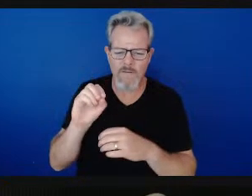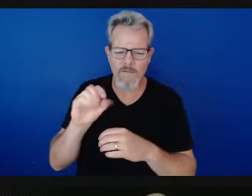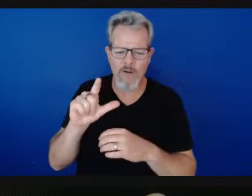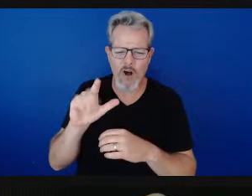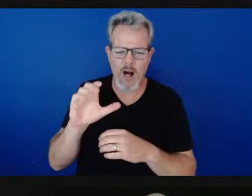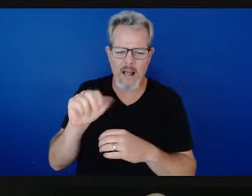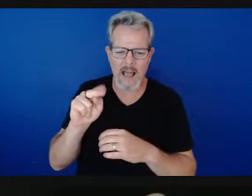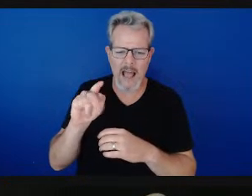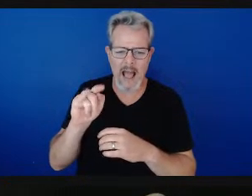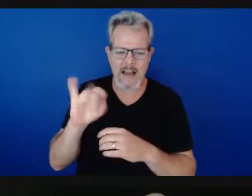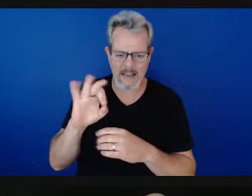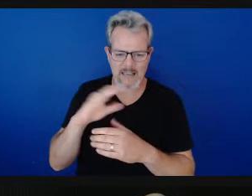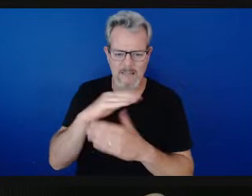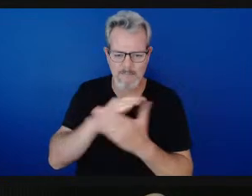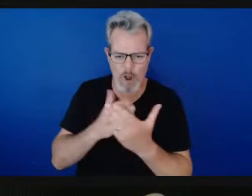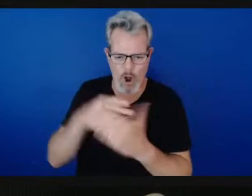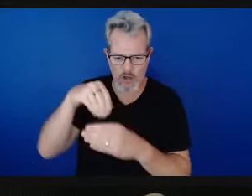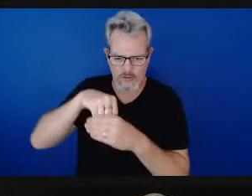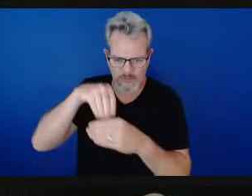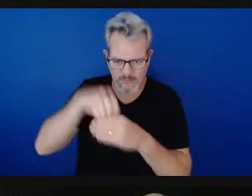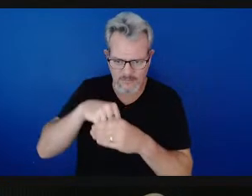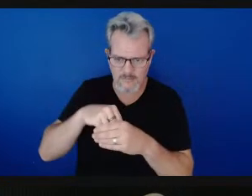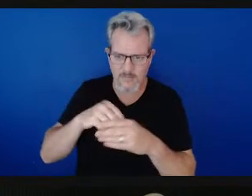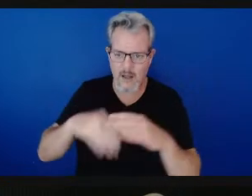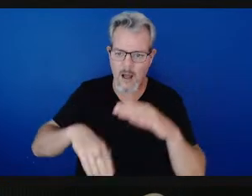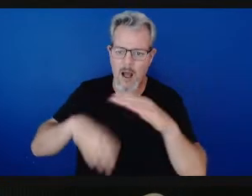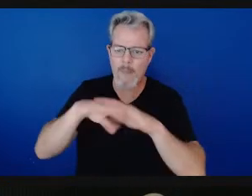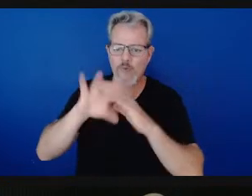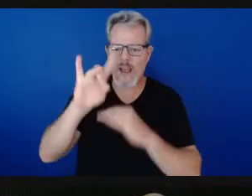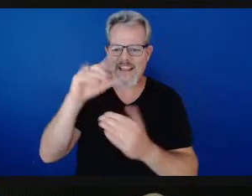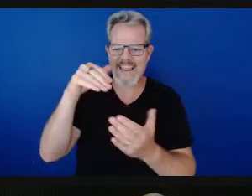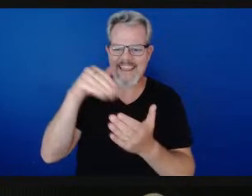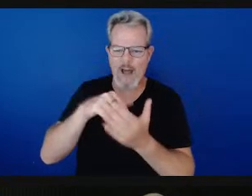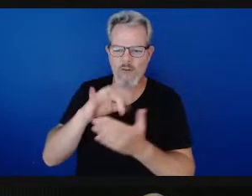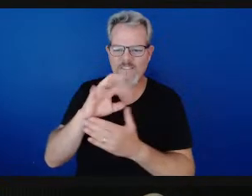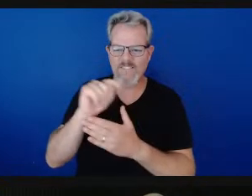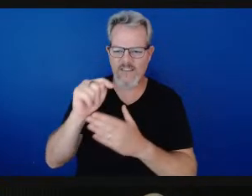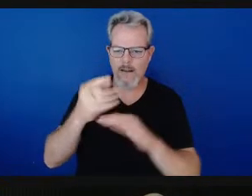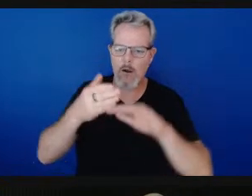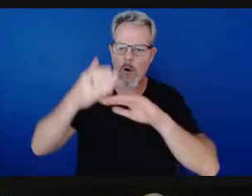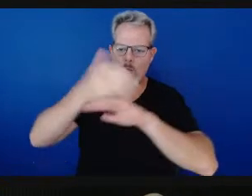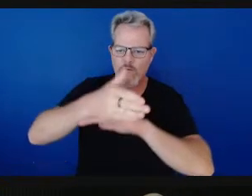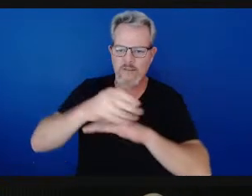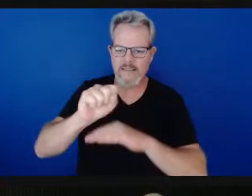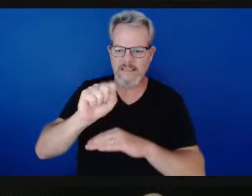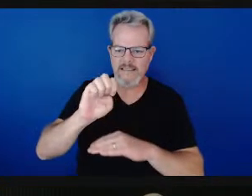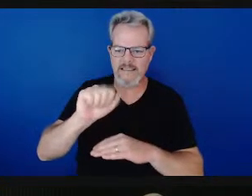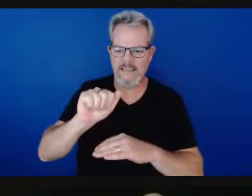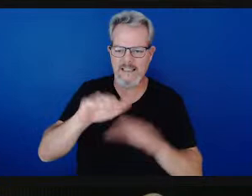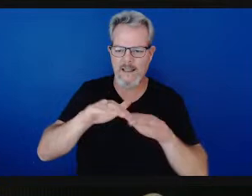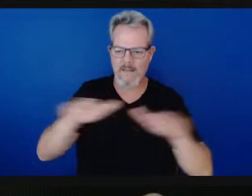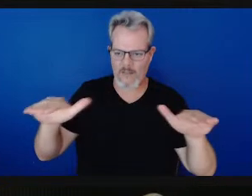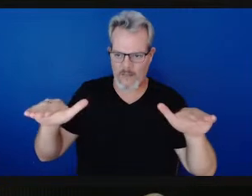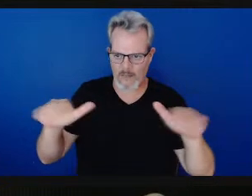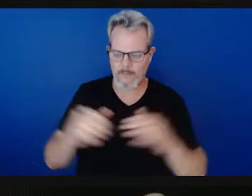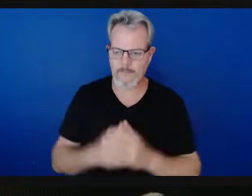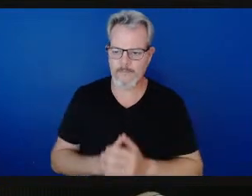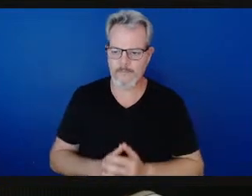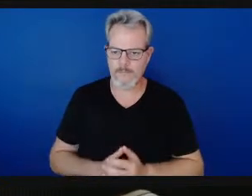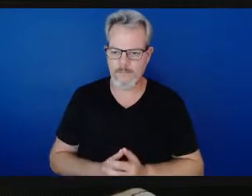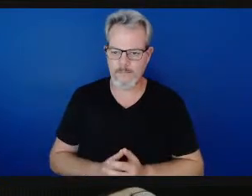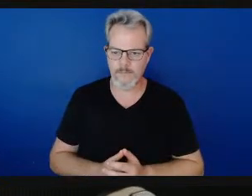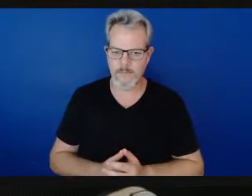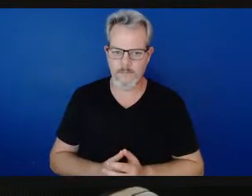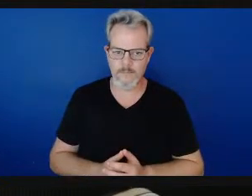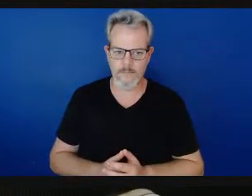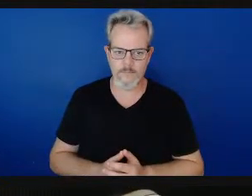feet above sea level. They note that concentration has decreased due to the drop in diffusion rate, but still remains high.